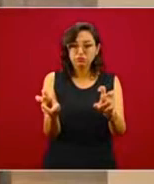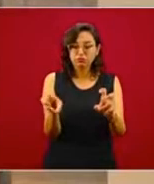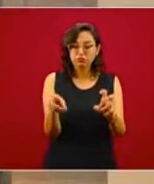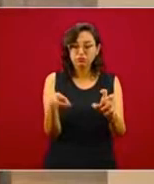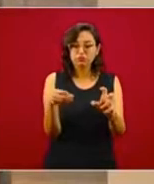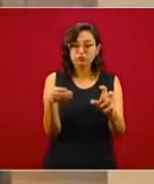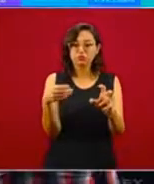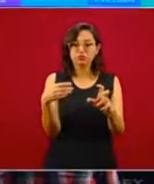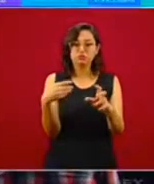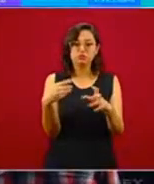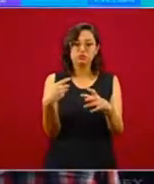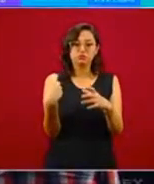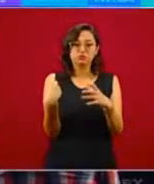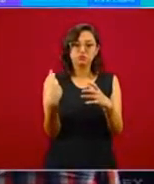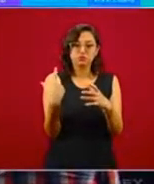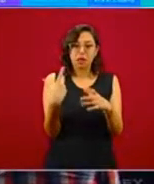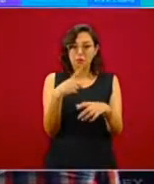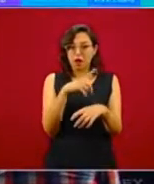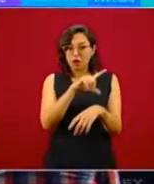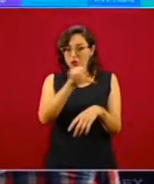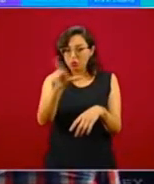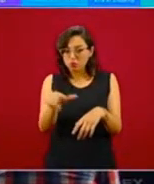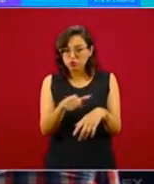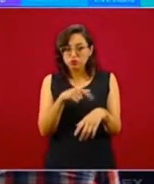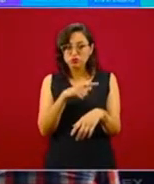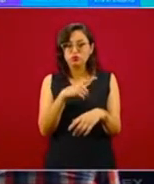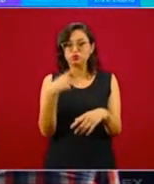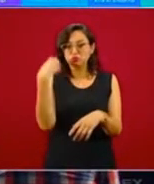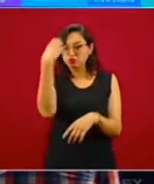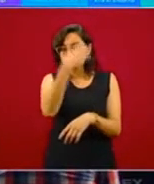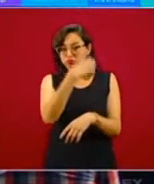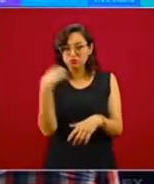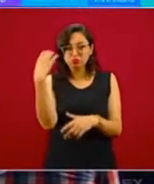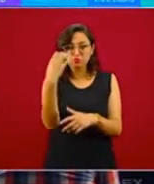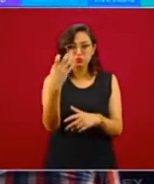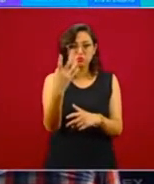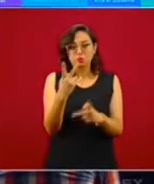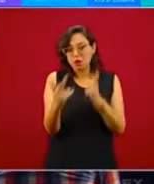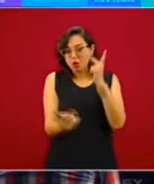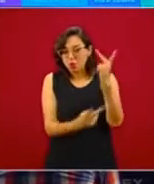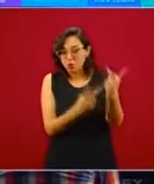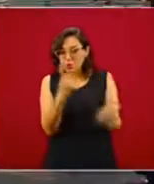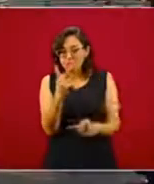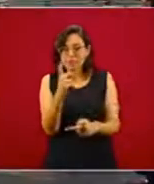will not have any content that is going